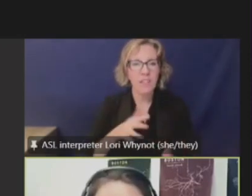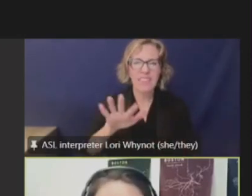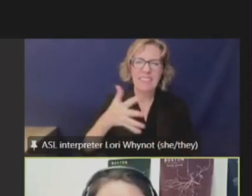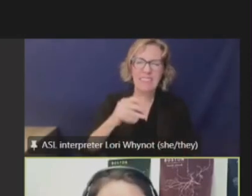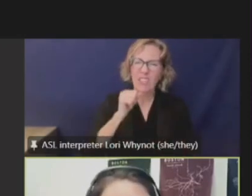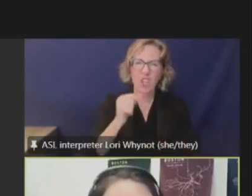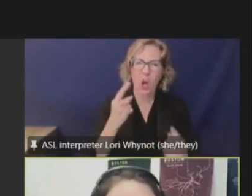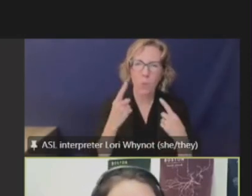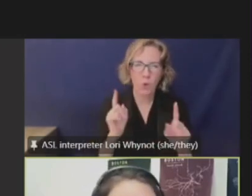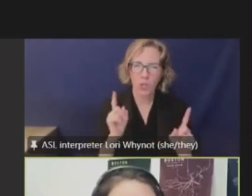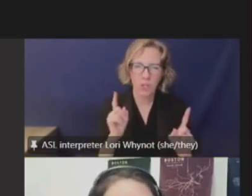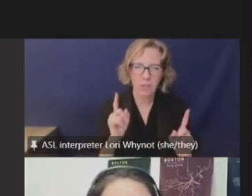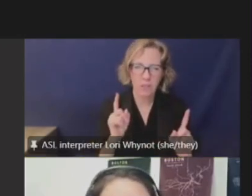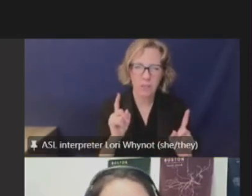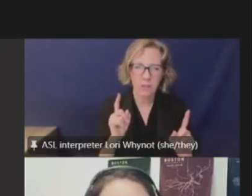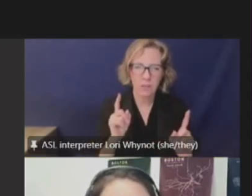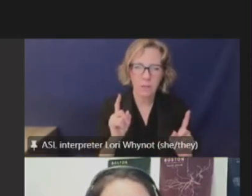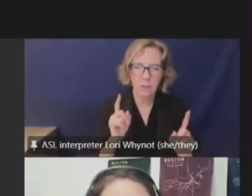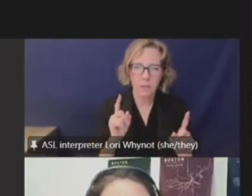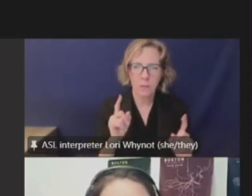the planning...